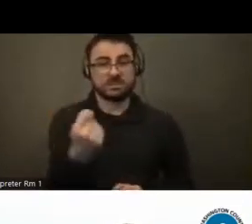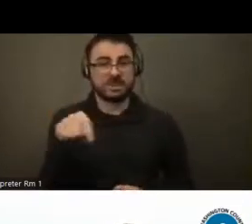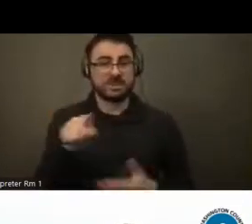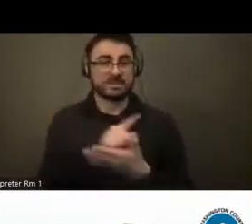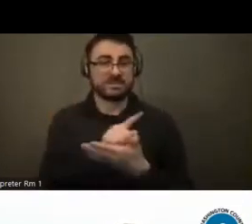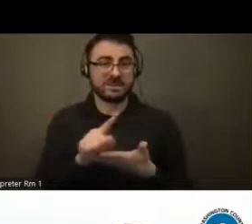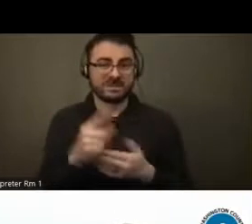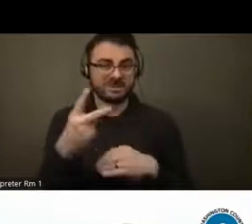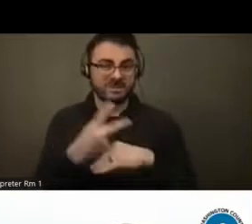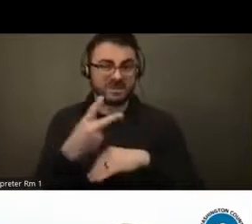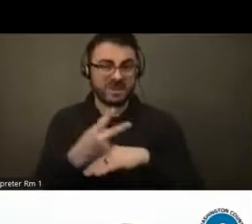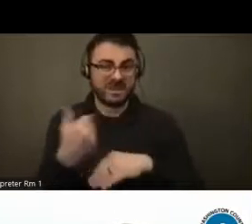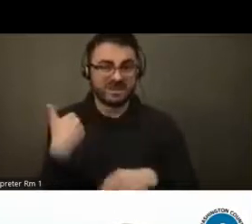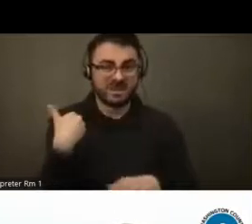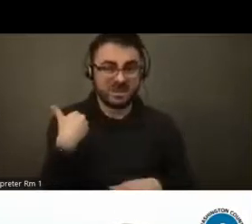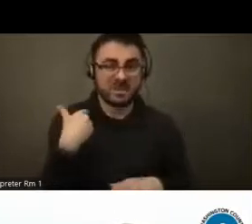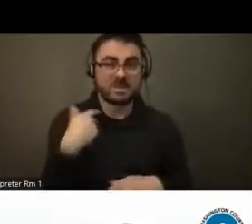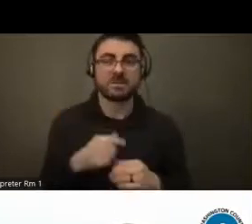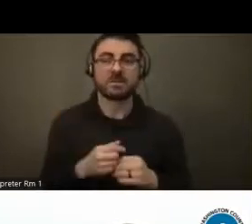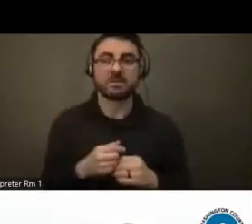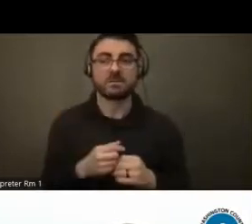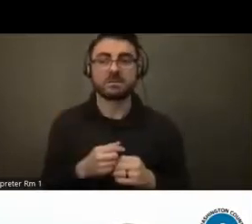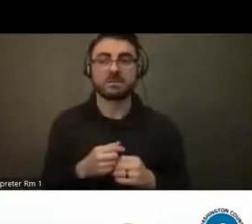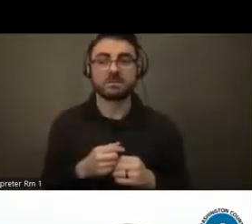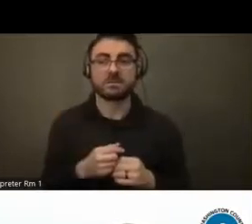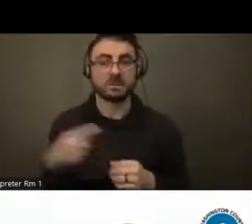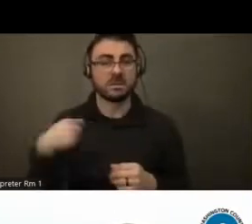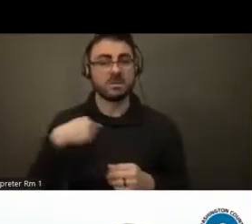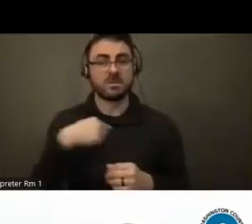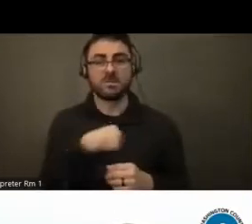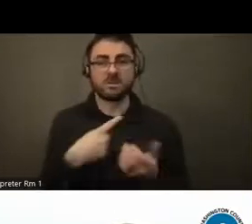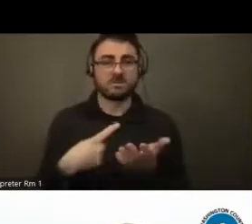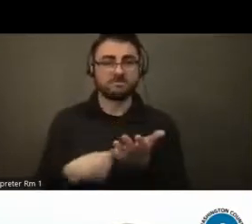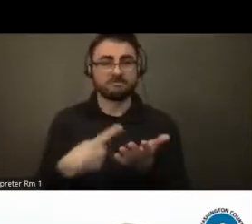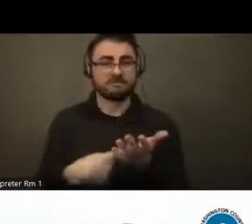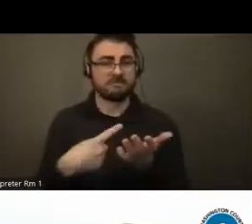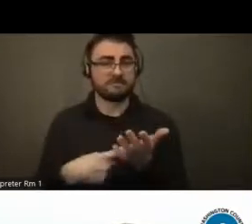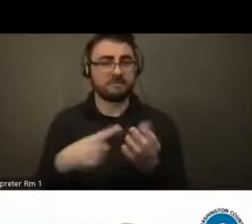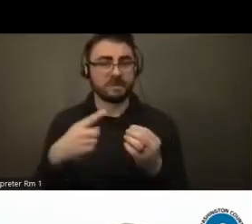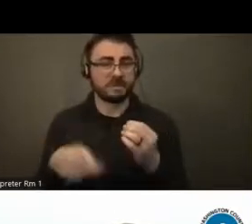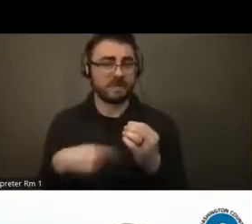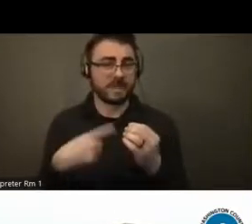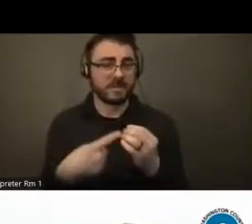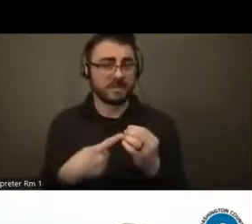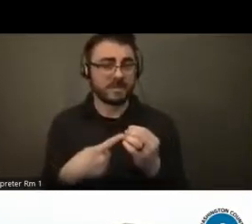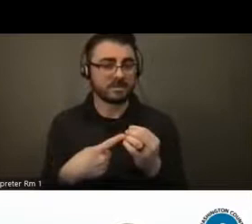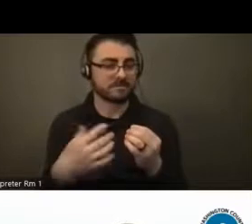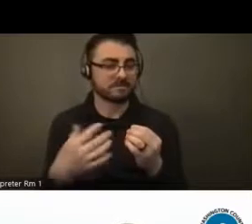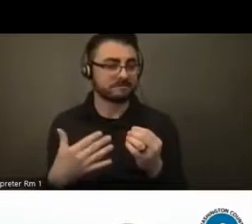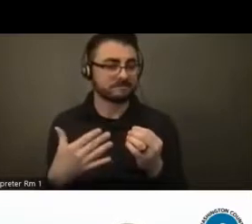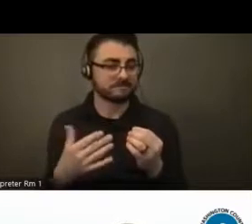2 days ago, where we were talking about our